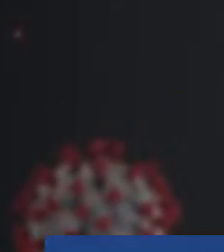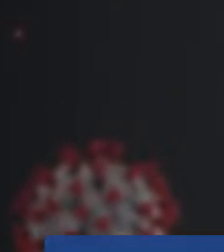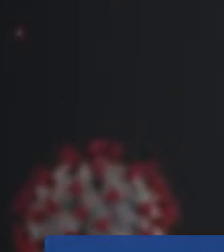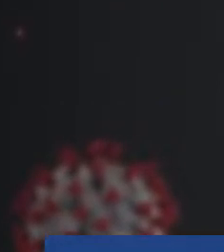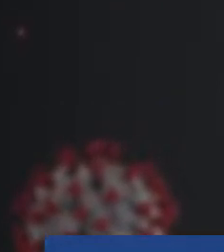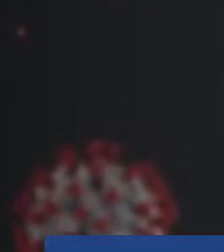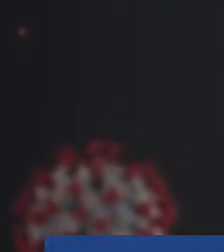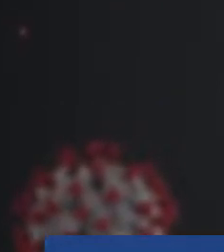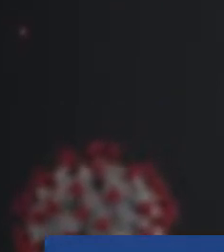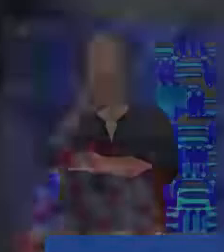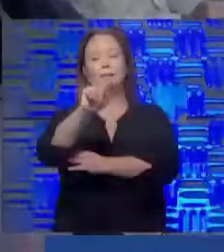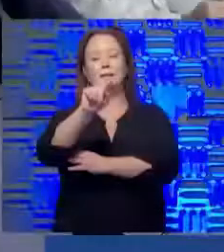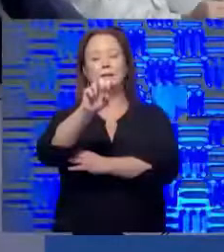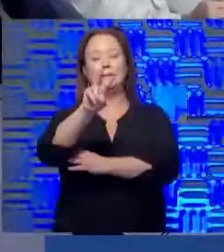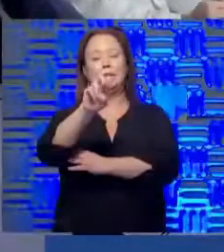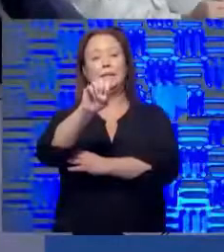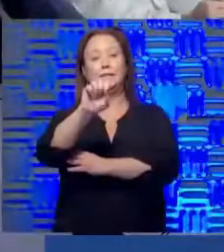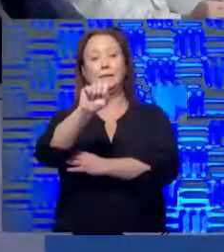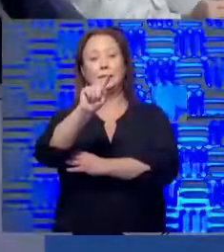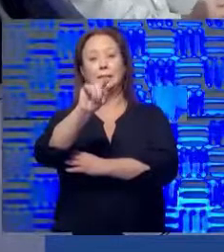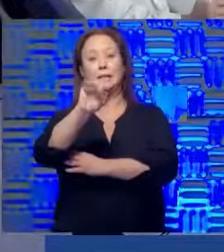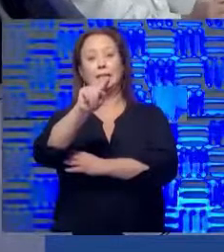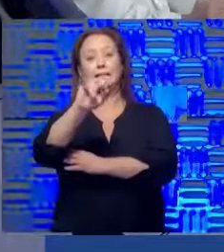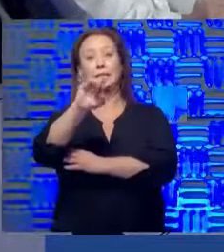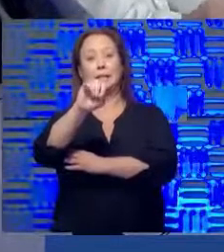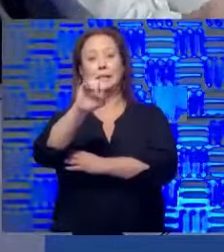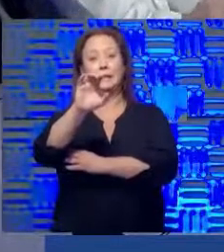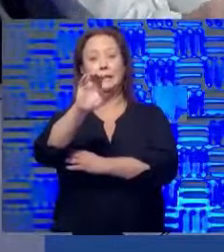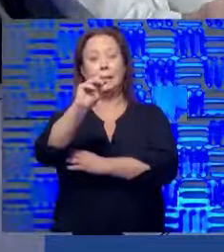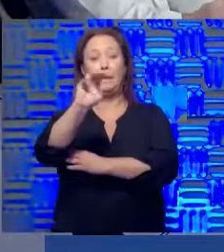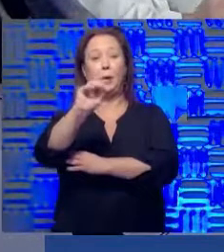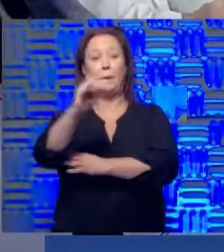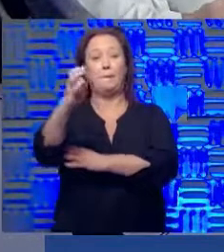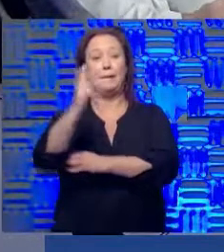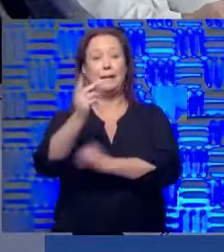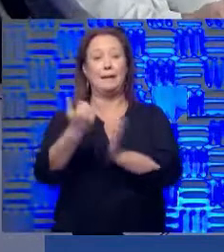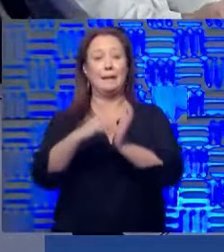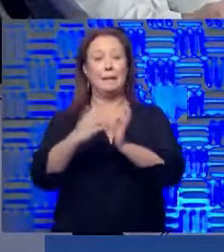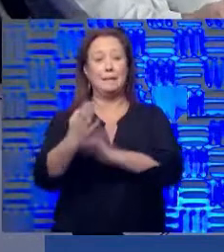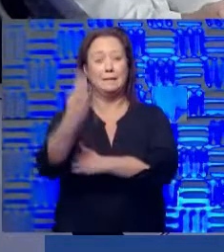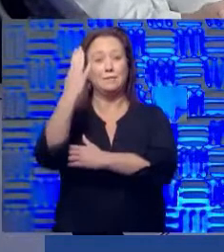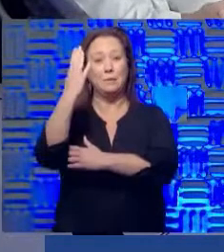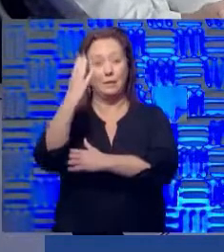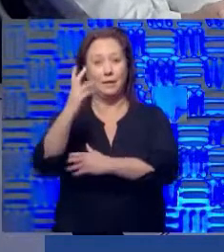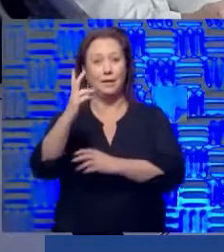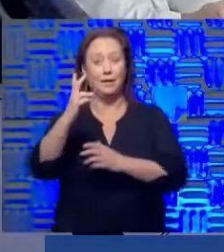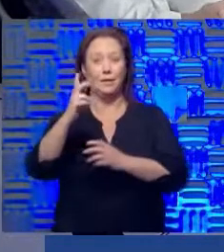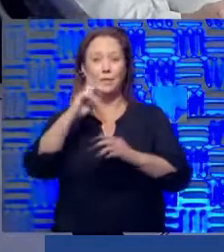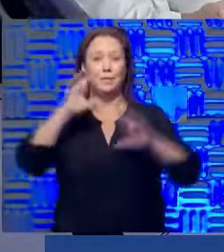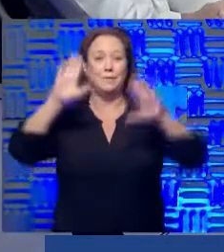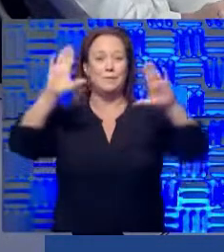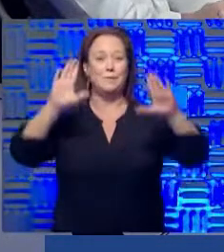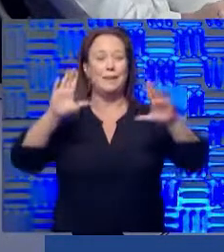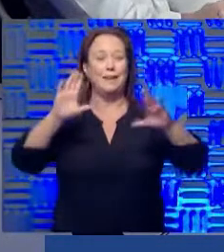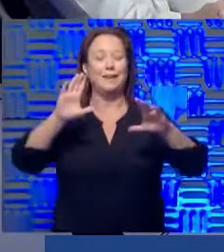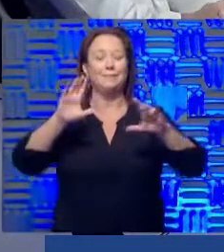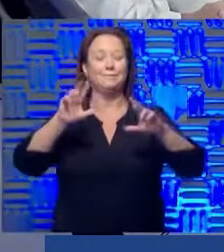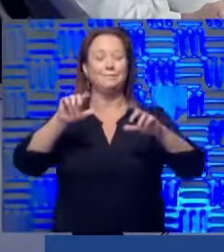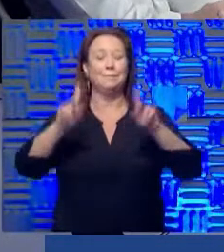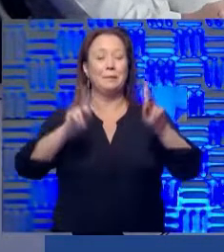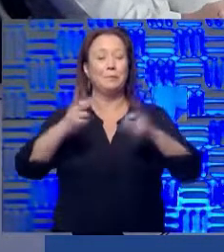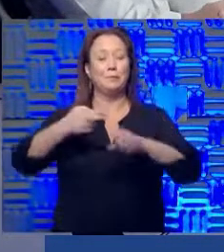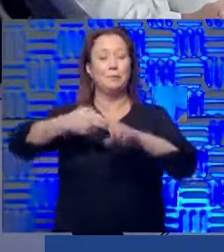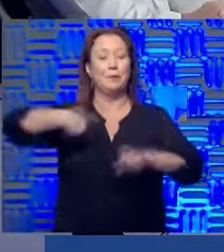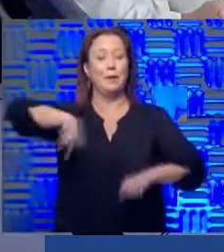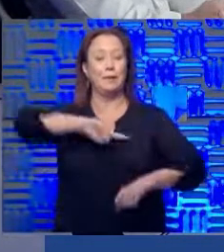Good morning. This is Steve Stites, Chief Medical Officer, University of Kansas Health System, back here with you this morning. We have some great guests today as we're going to